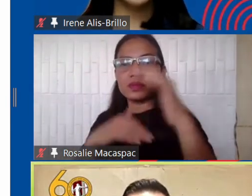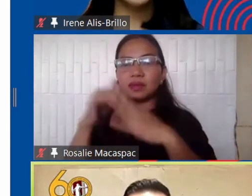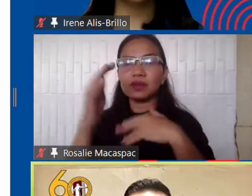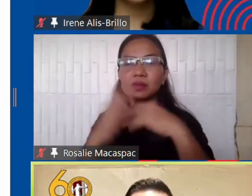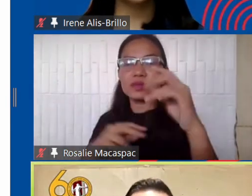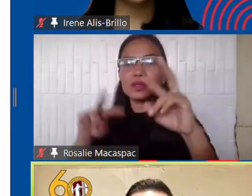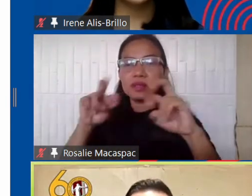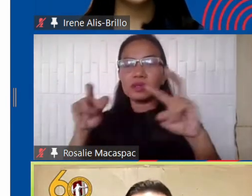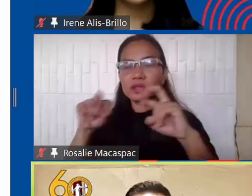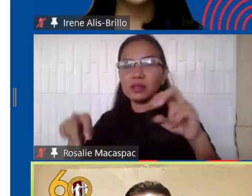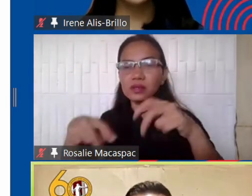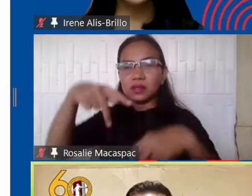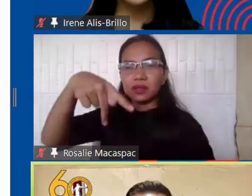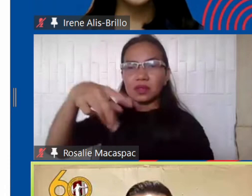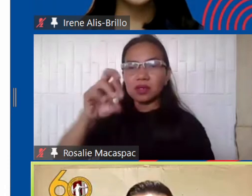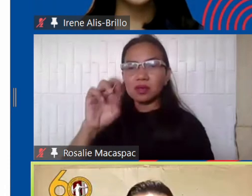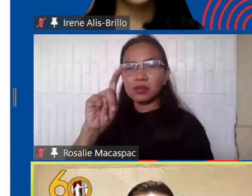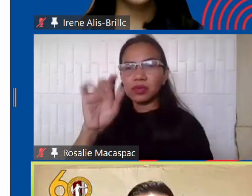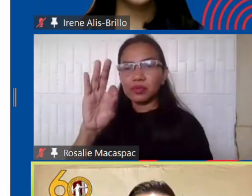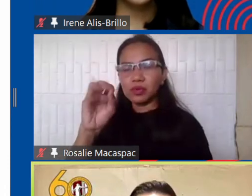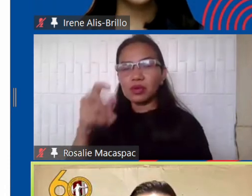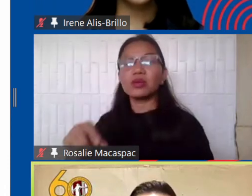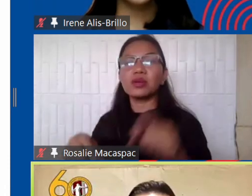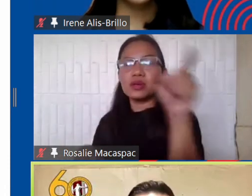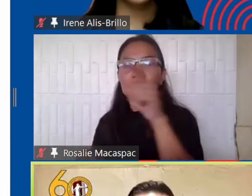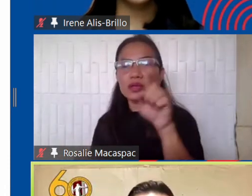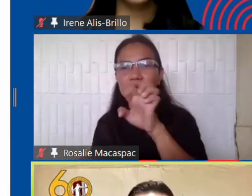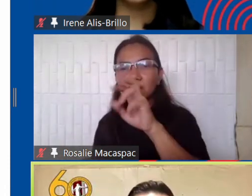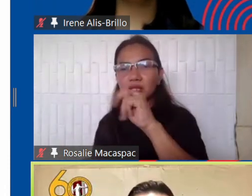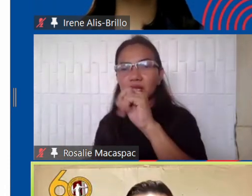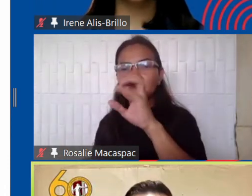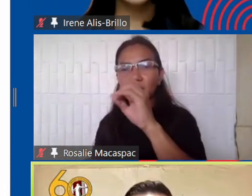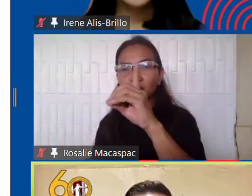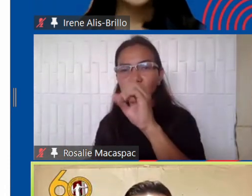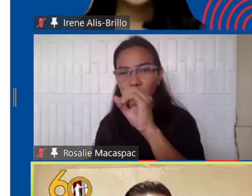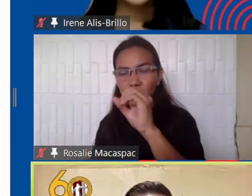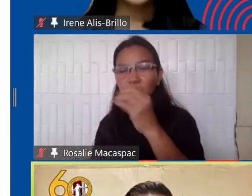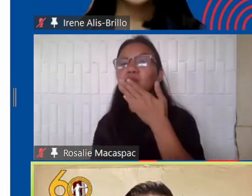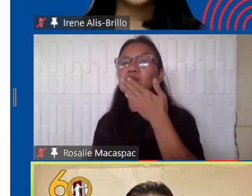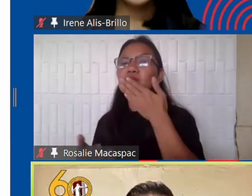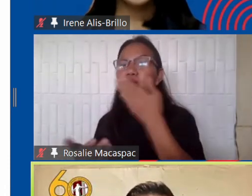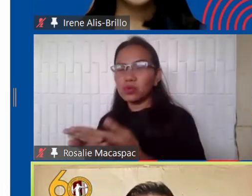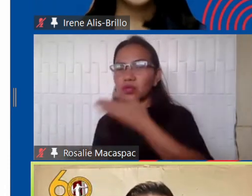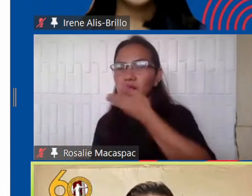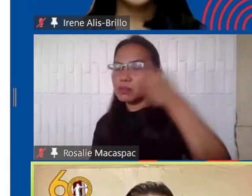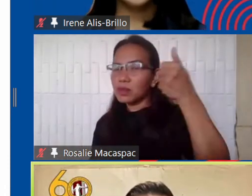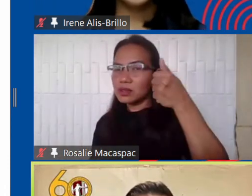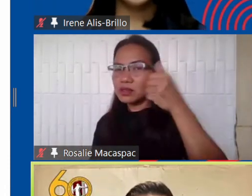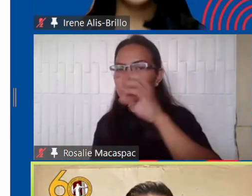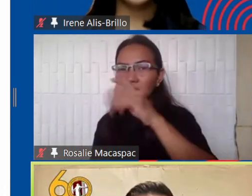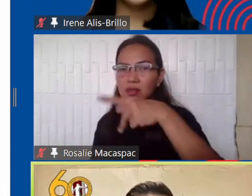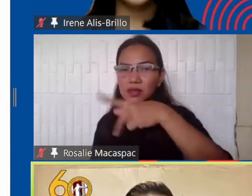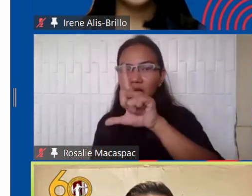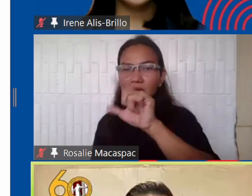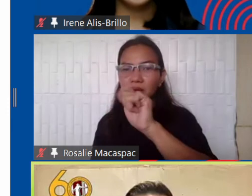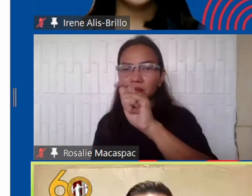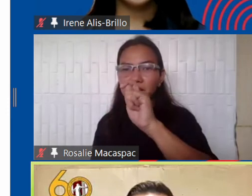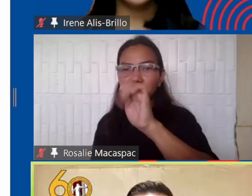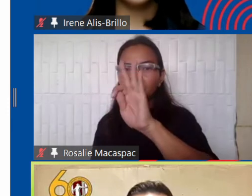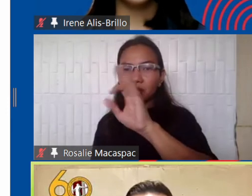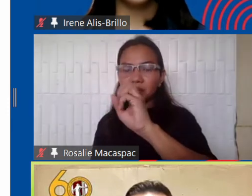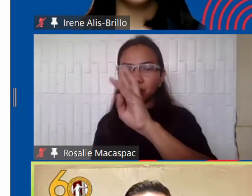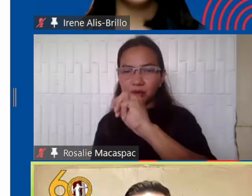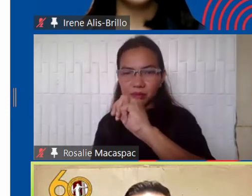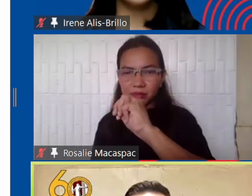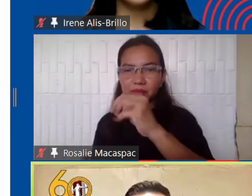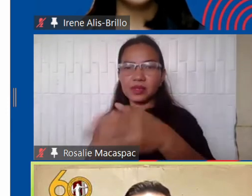portfolio, and Zenodo is a good platform for that. There are some even uh,